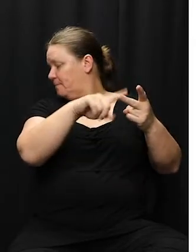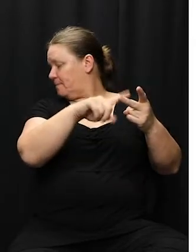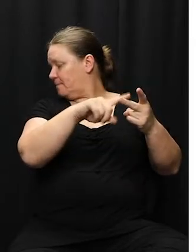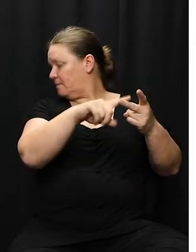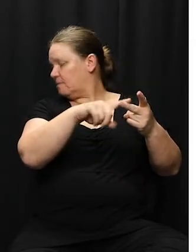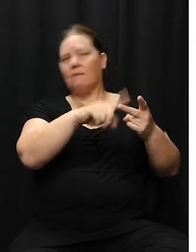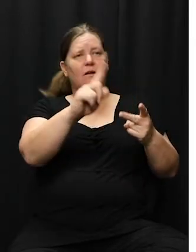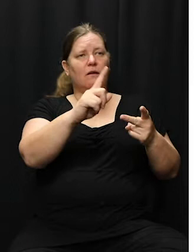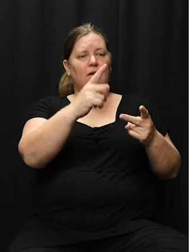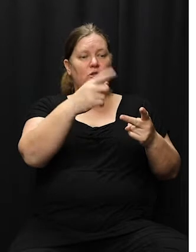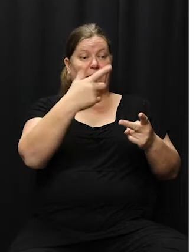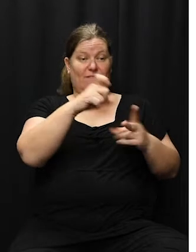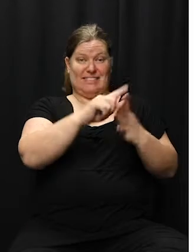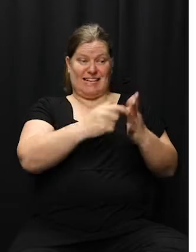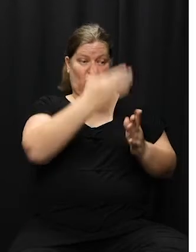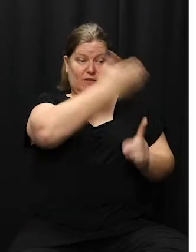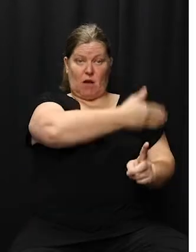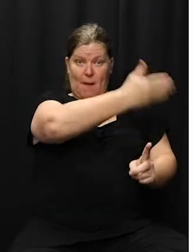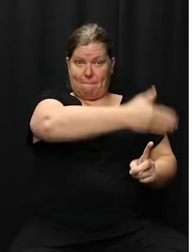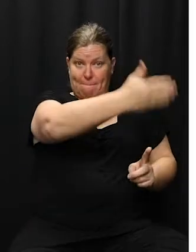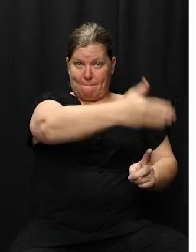How can people find them? Secondly,